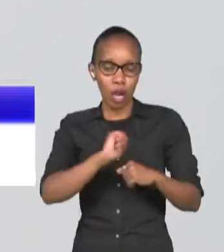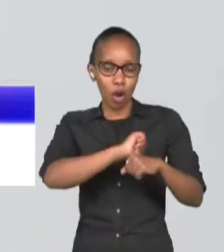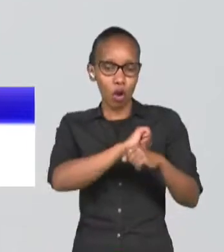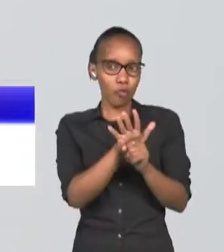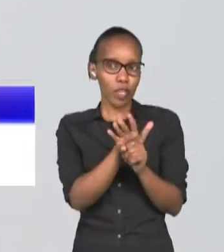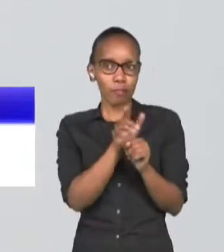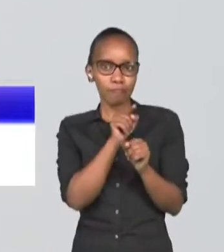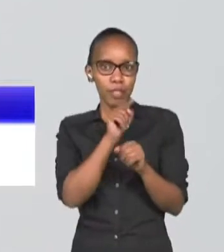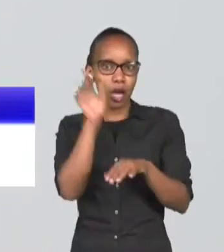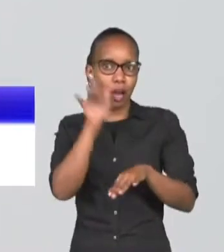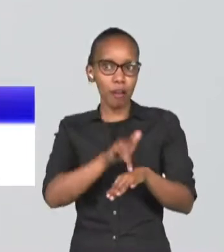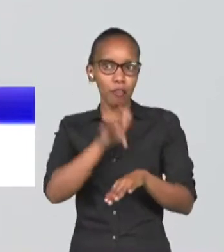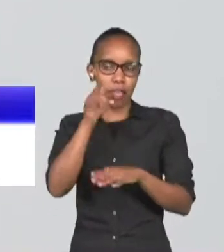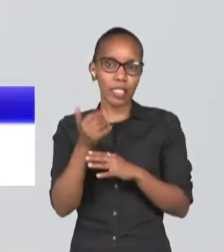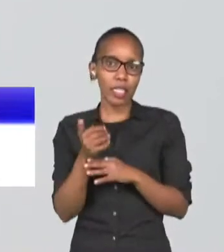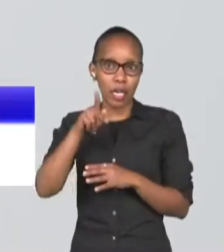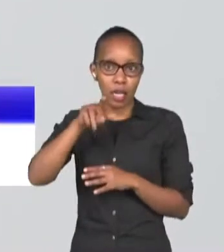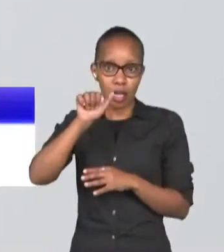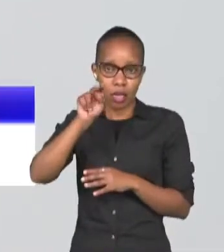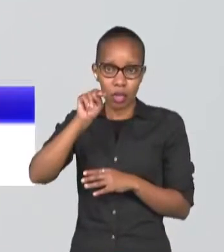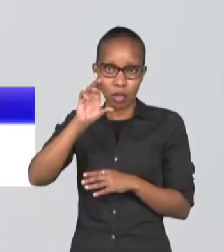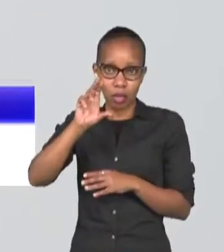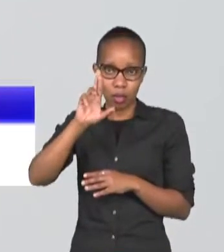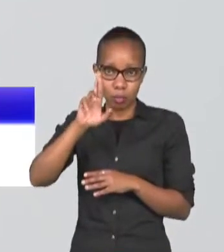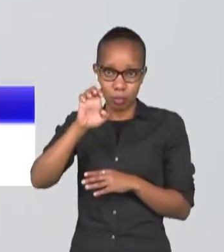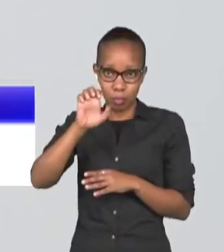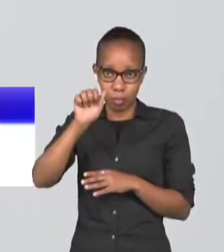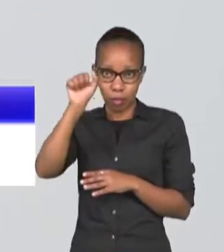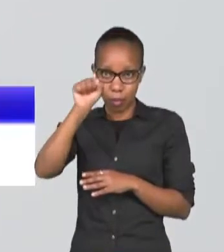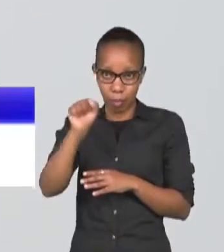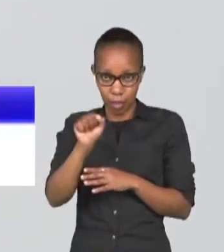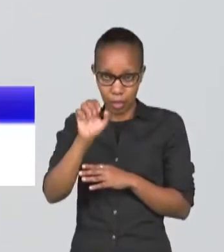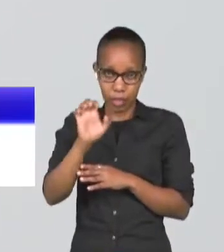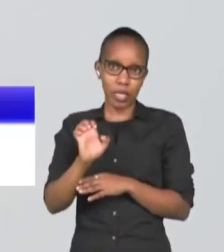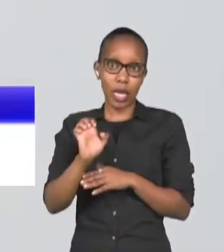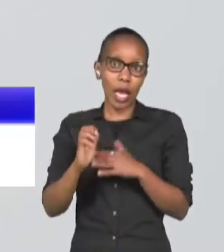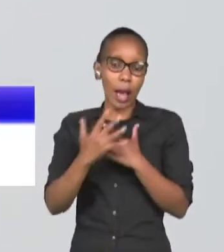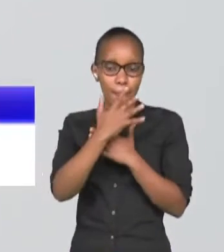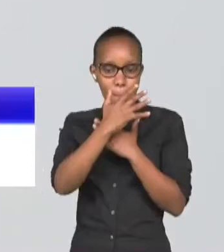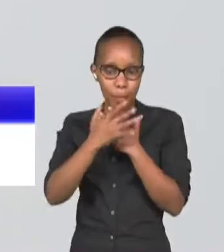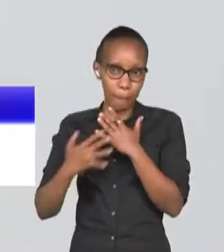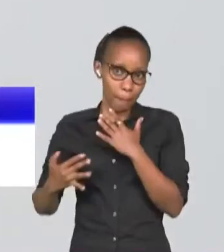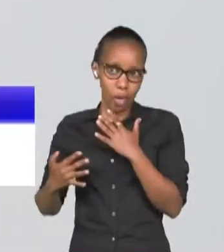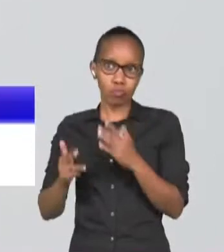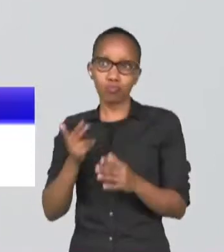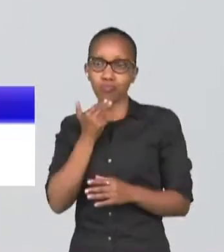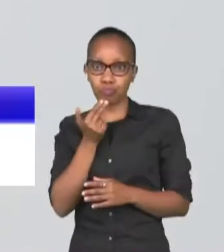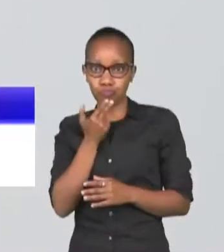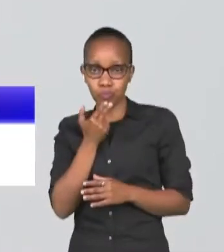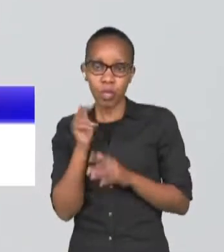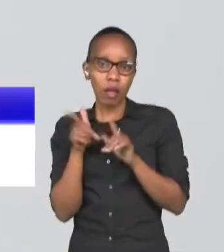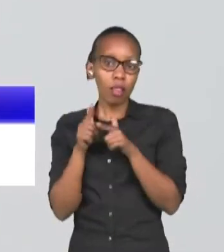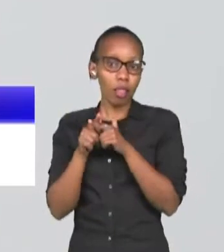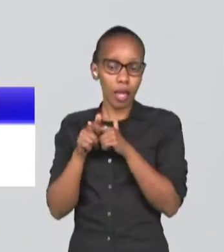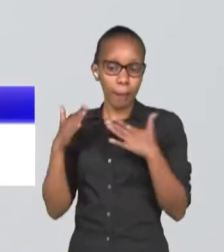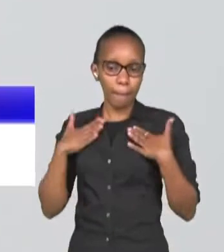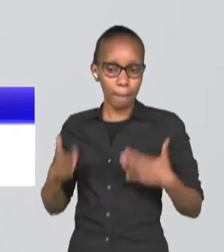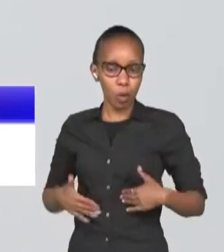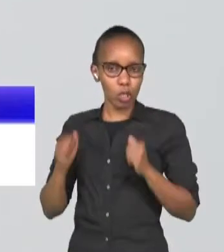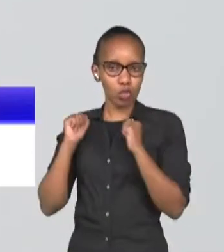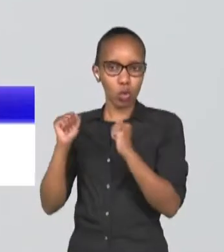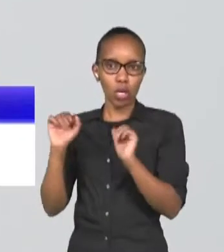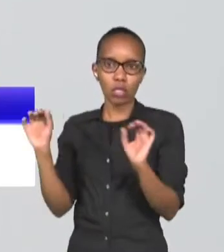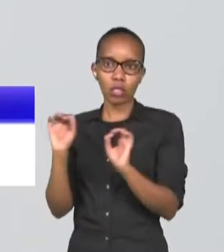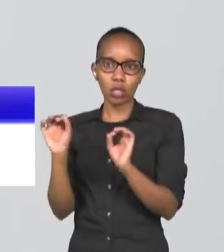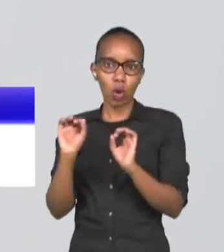be affecting the pancreas and causing the blood sugar to go up and increasing the insulin resistance. So you find that these